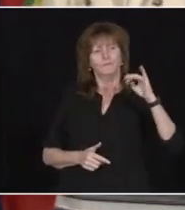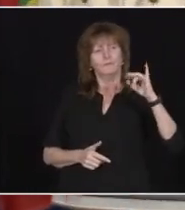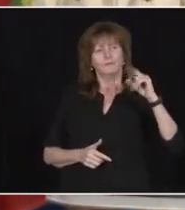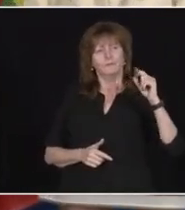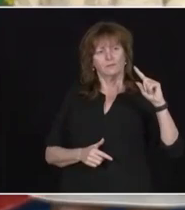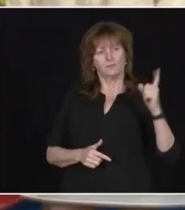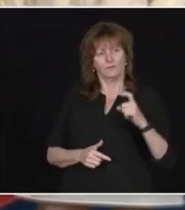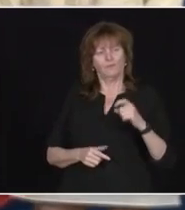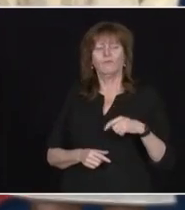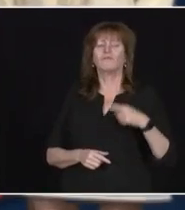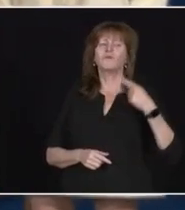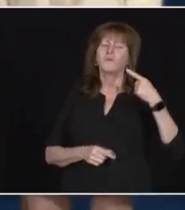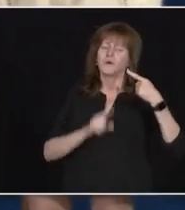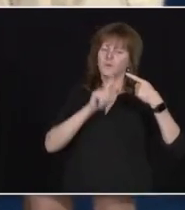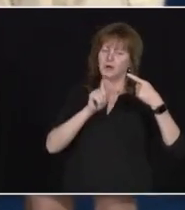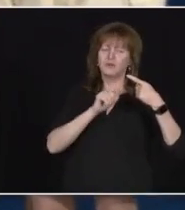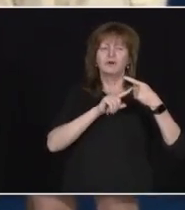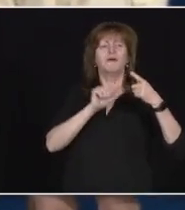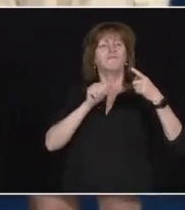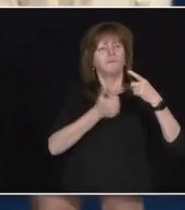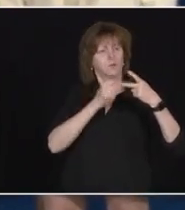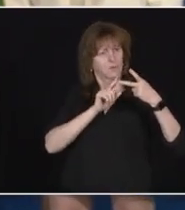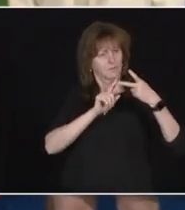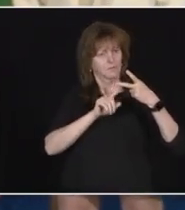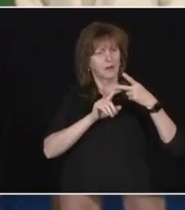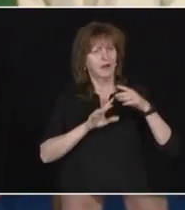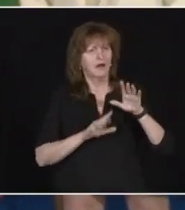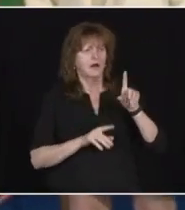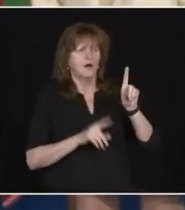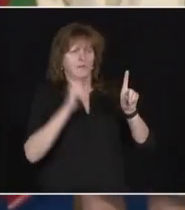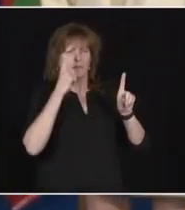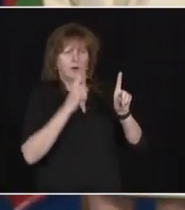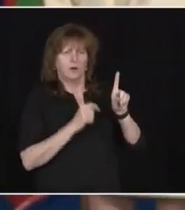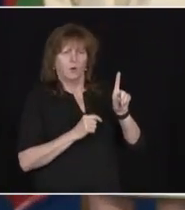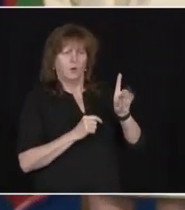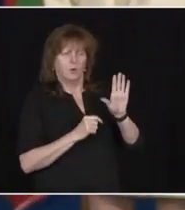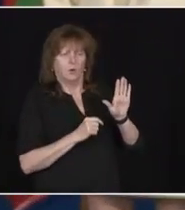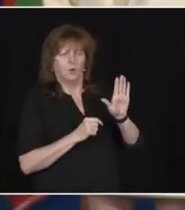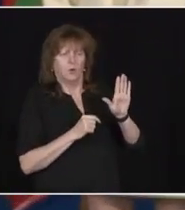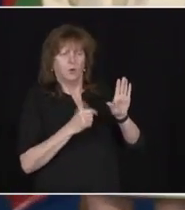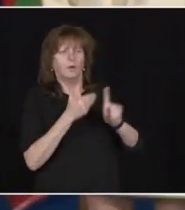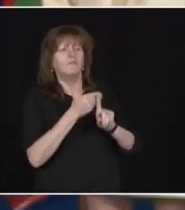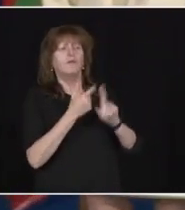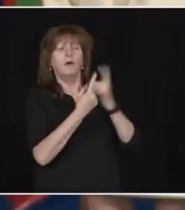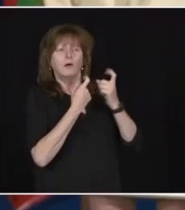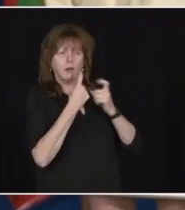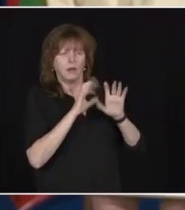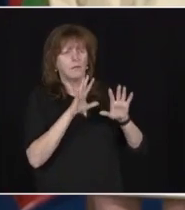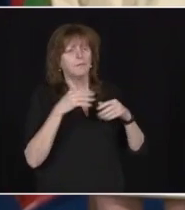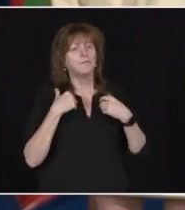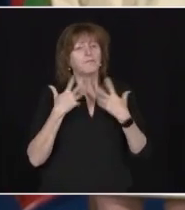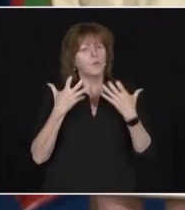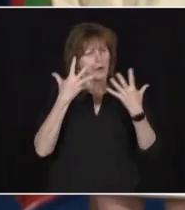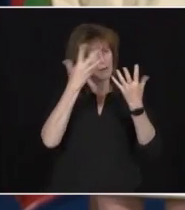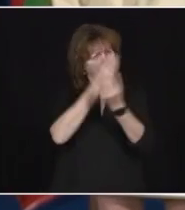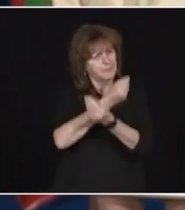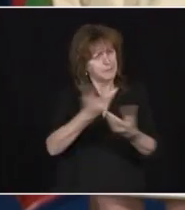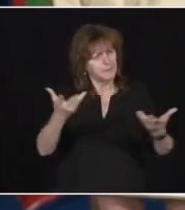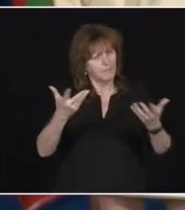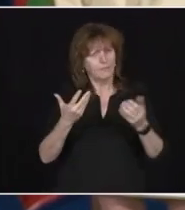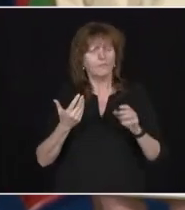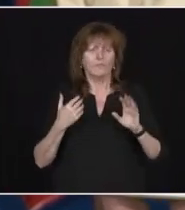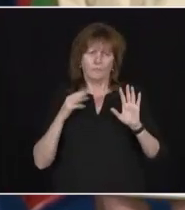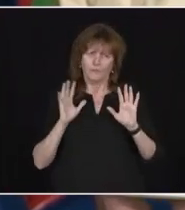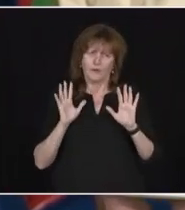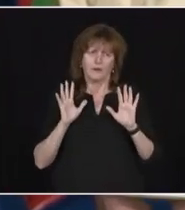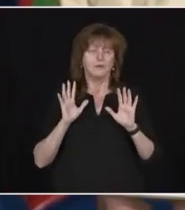one follow-up. So I guess just before the questions, I just want to tell the public again, have a safe